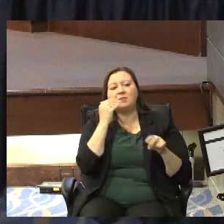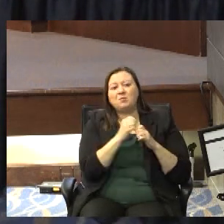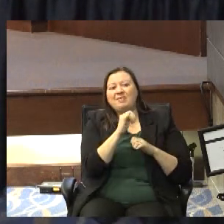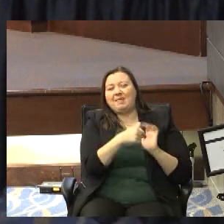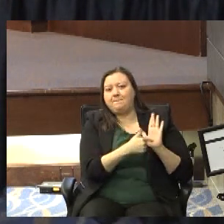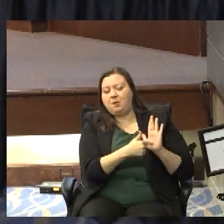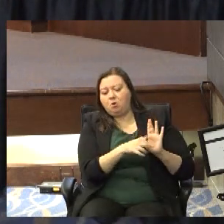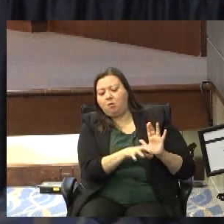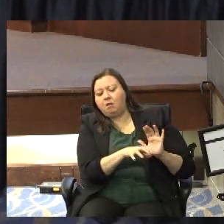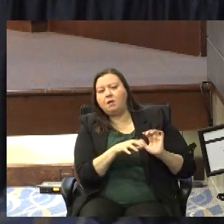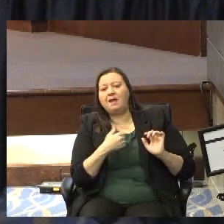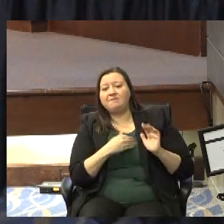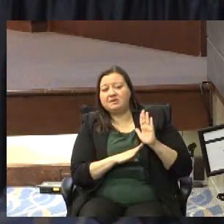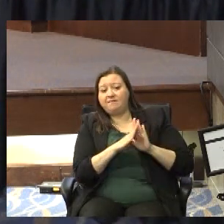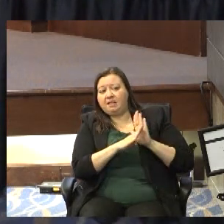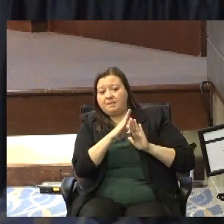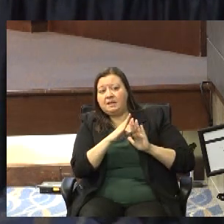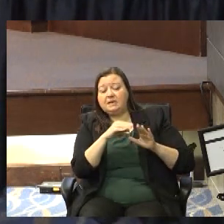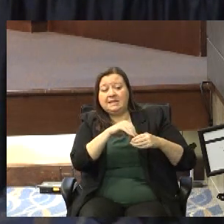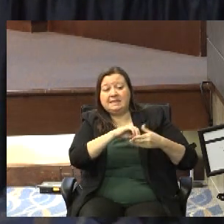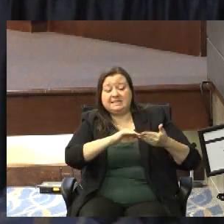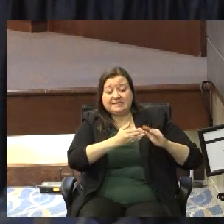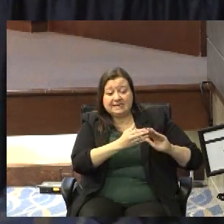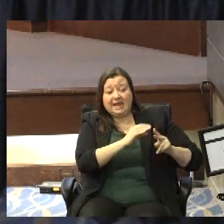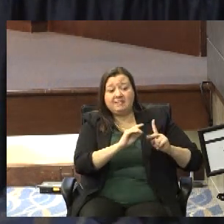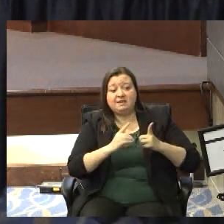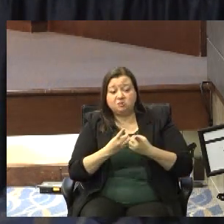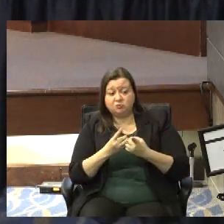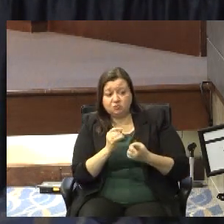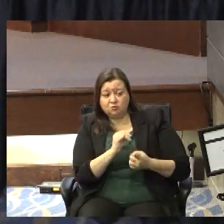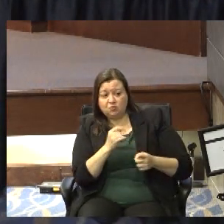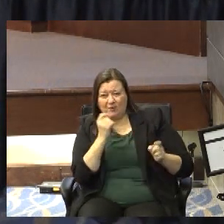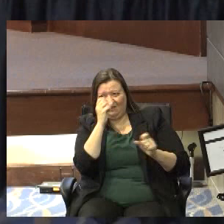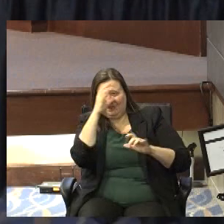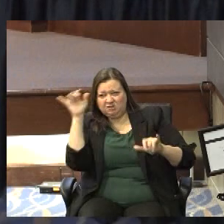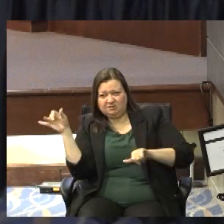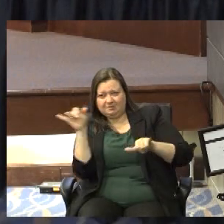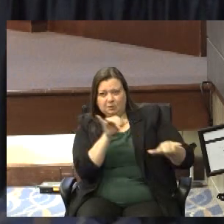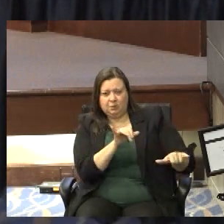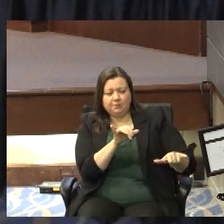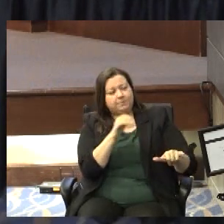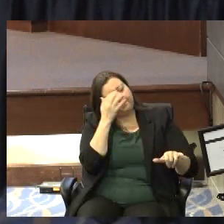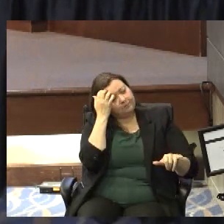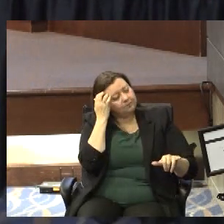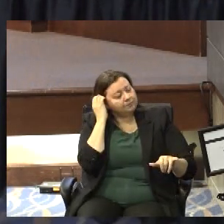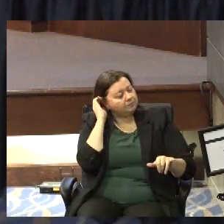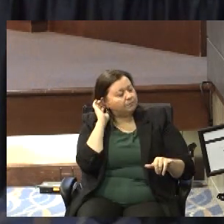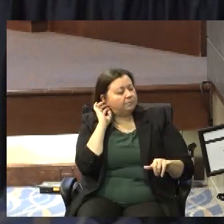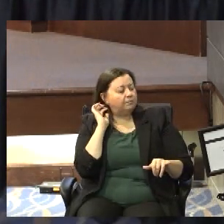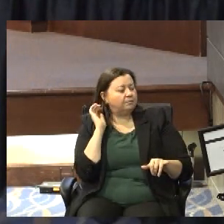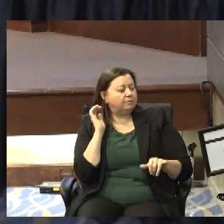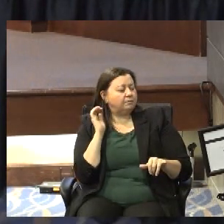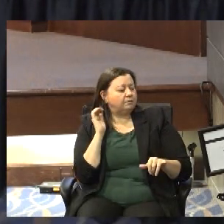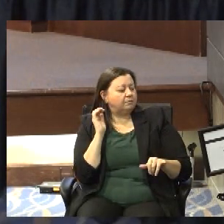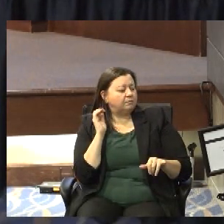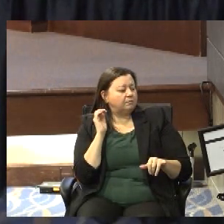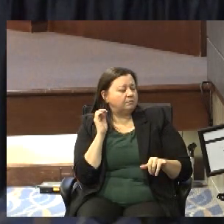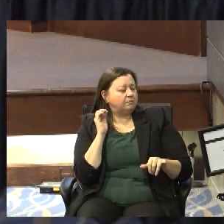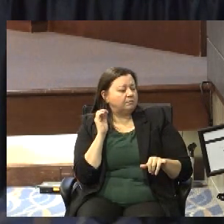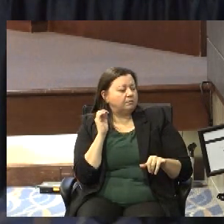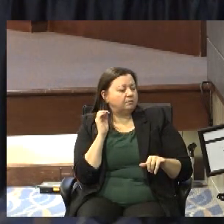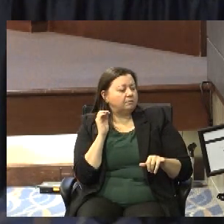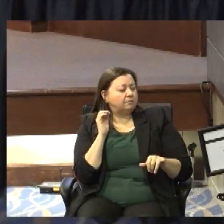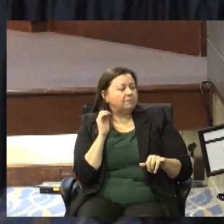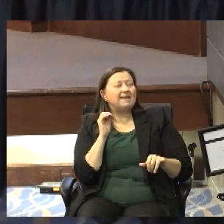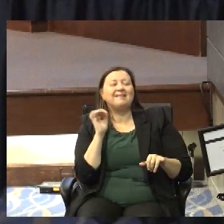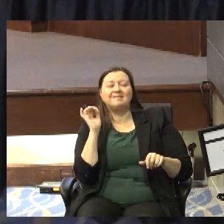And they do have a development agreement between the city and the district, like we're envisioning here. That sort of put some guardrails around what the district was